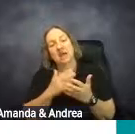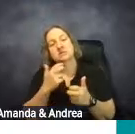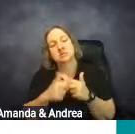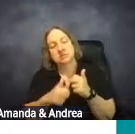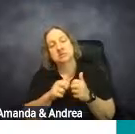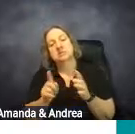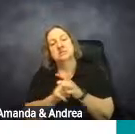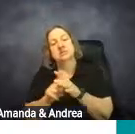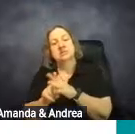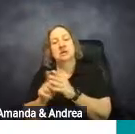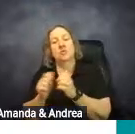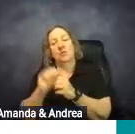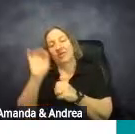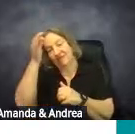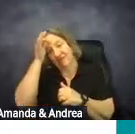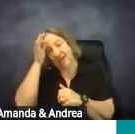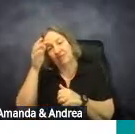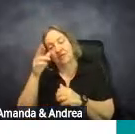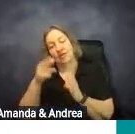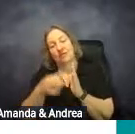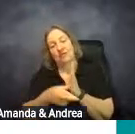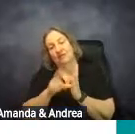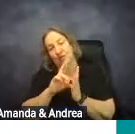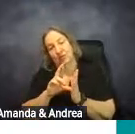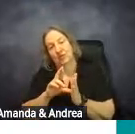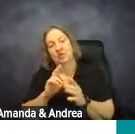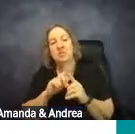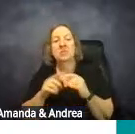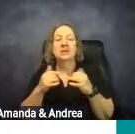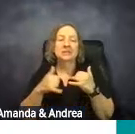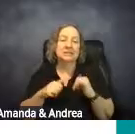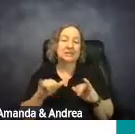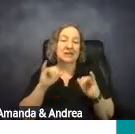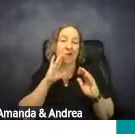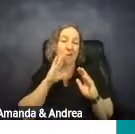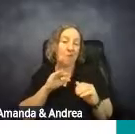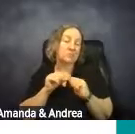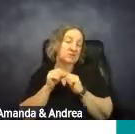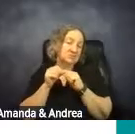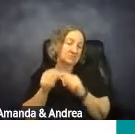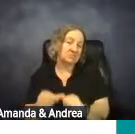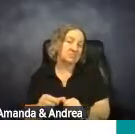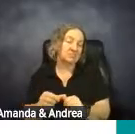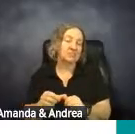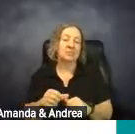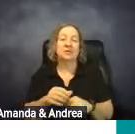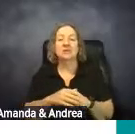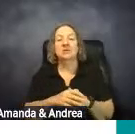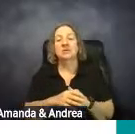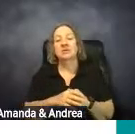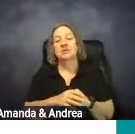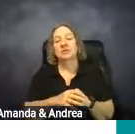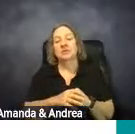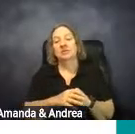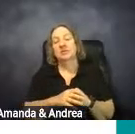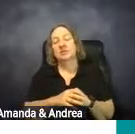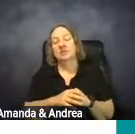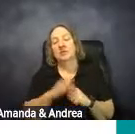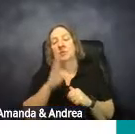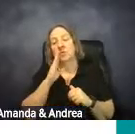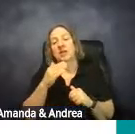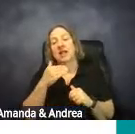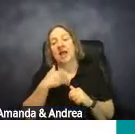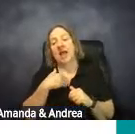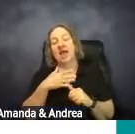federal reviews, but we are still hoping to hold to having the record